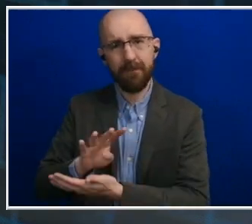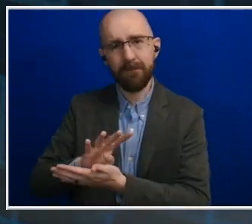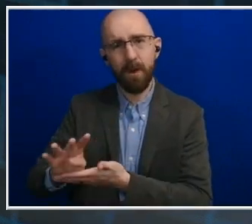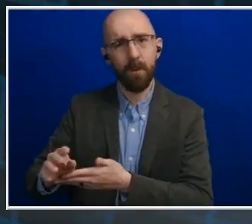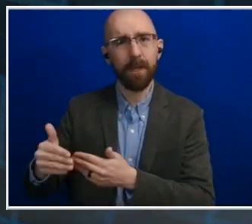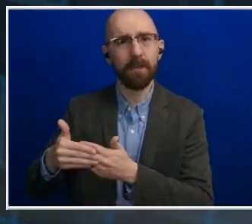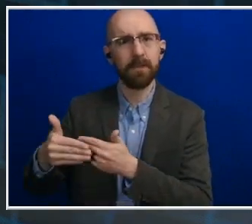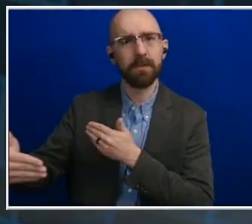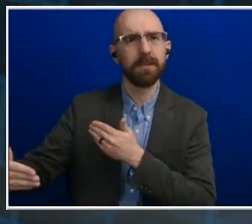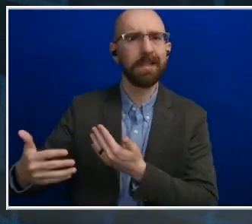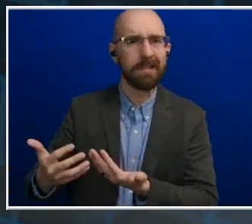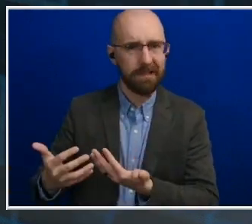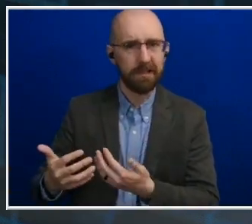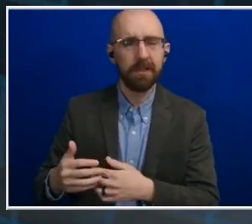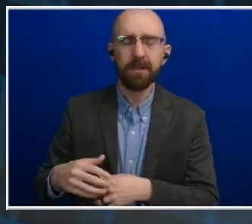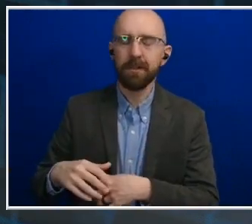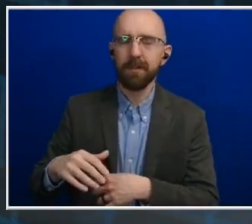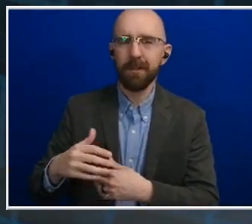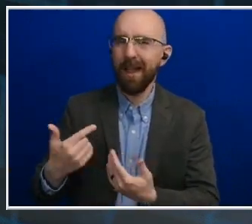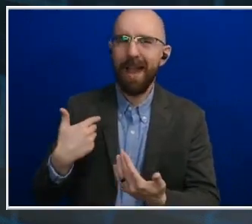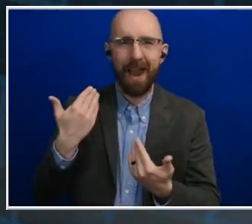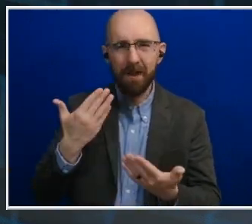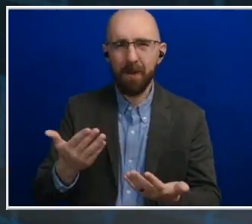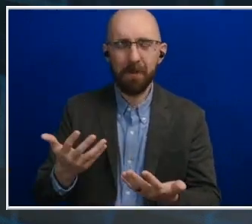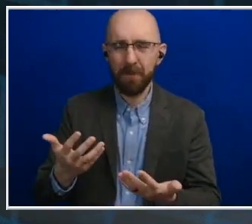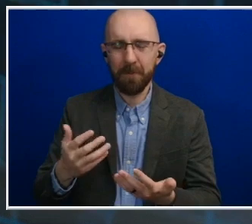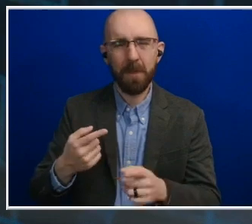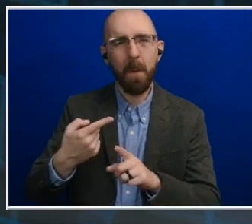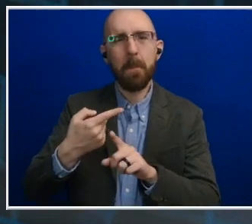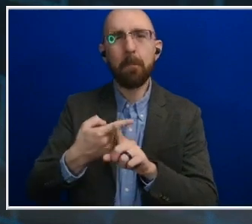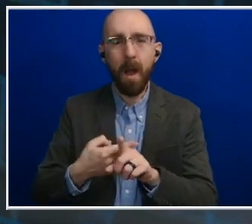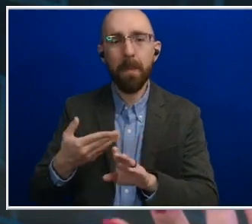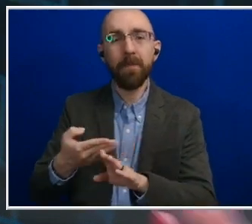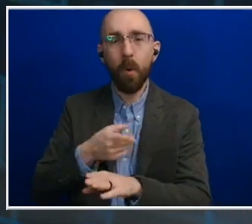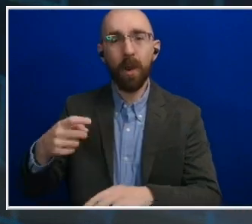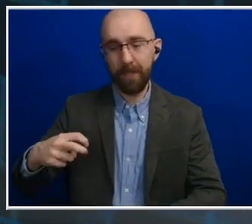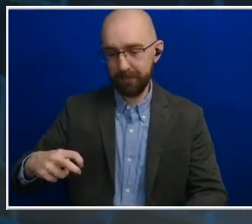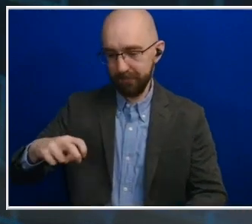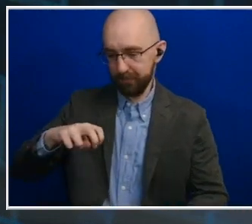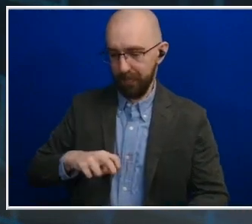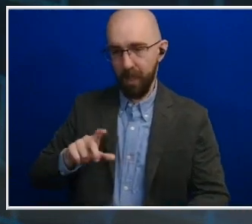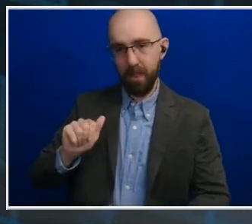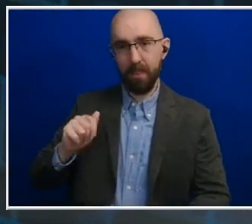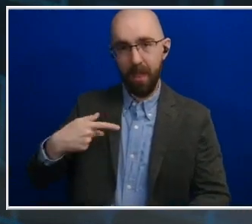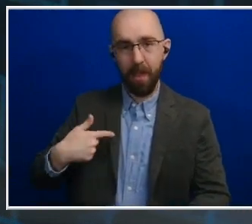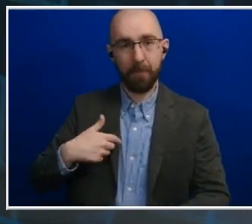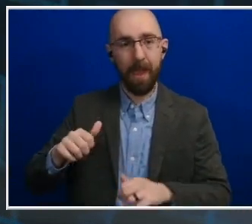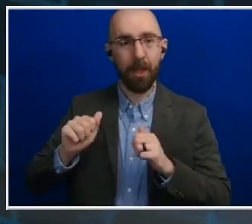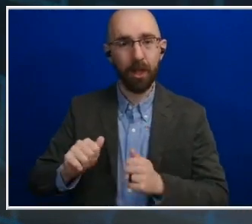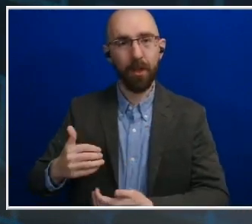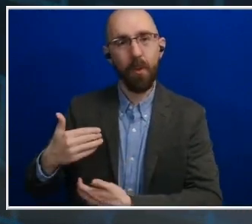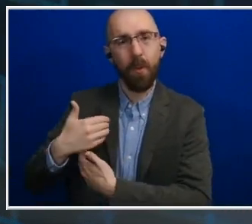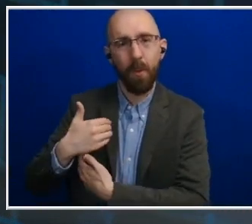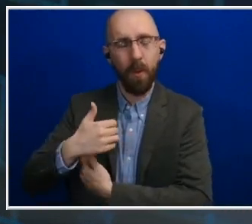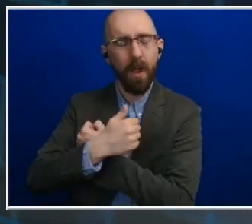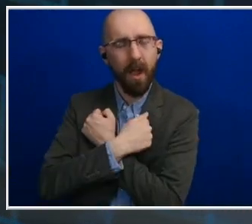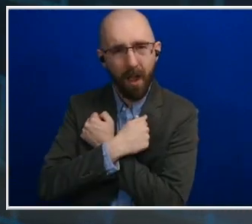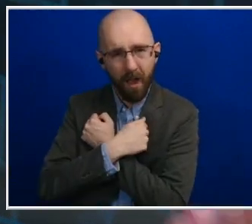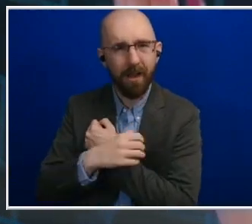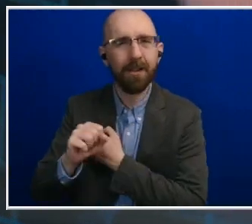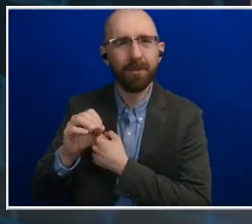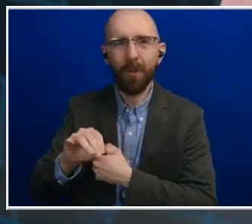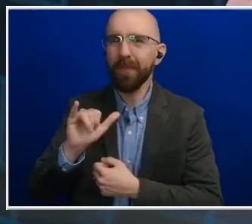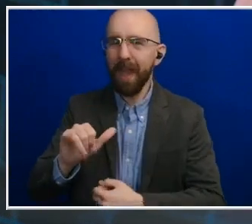it was, it was a month before he sat on my lap and I got to hold him and hug him. So that was the hardest part of it,